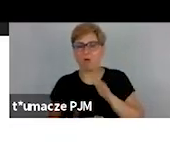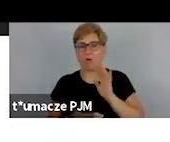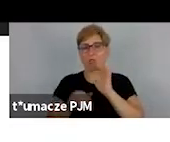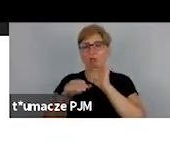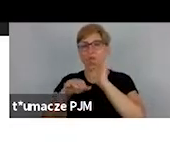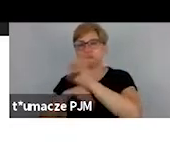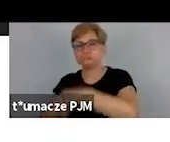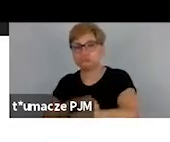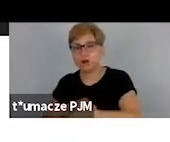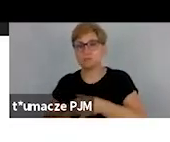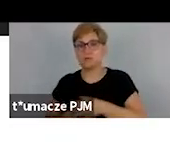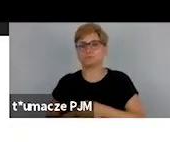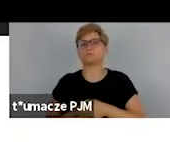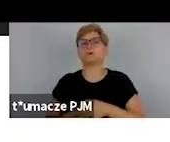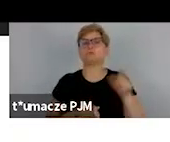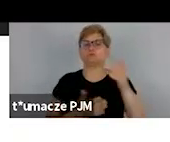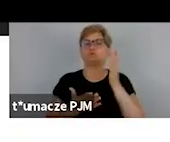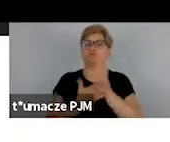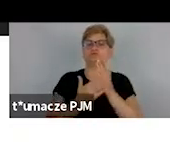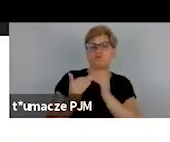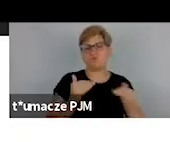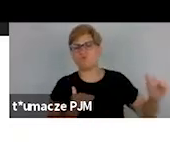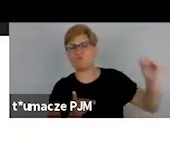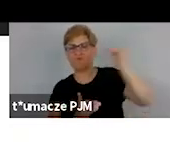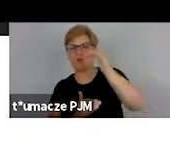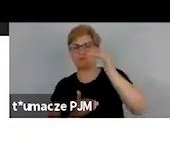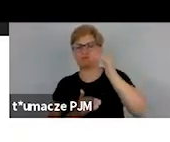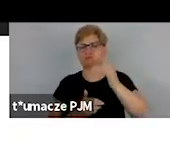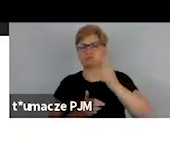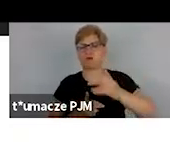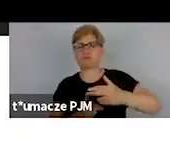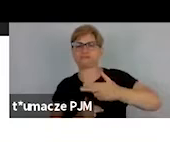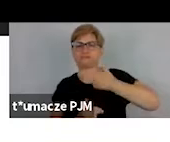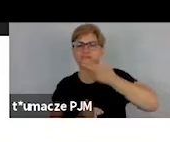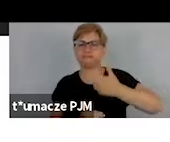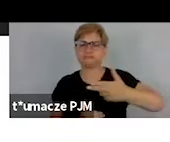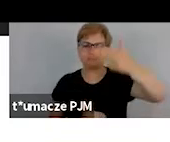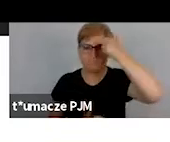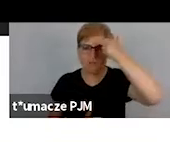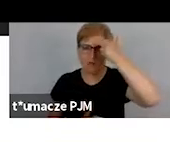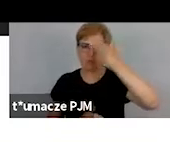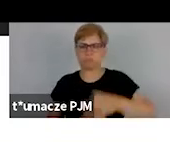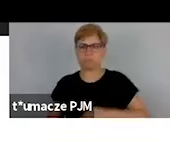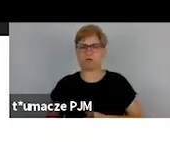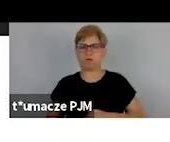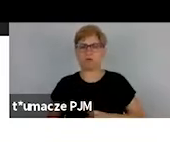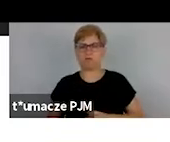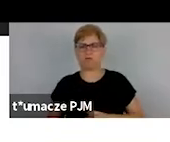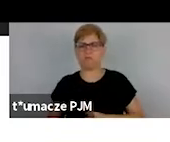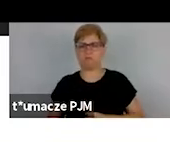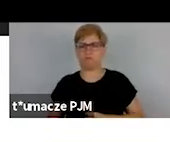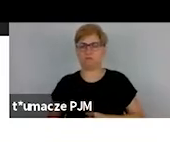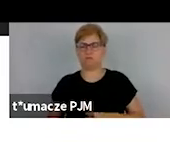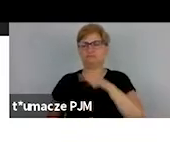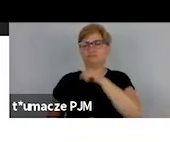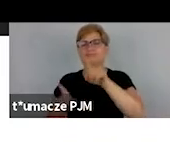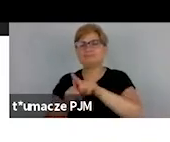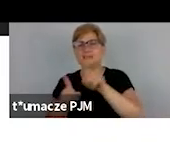association with violence. Depression, 3 times. And then this question of exposure to violence as a